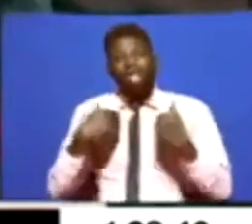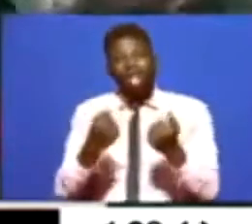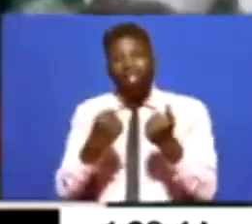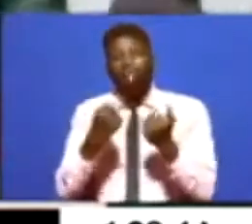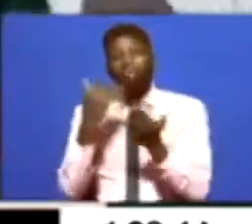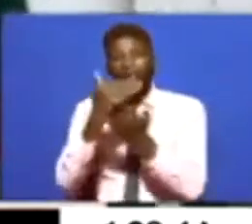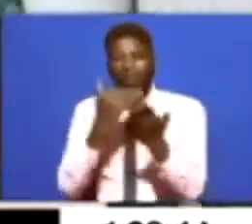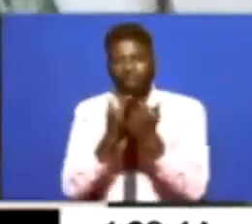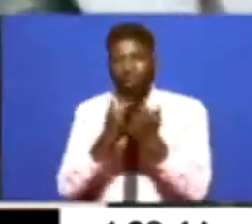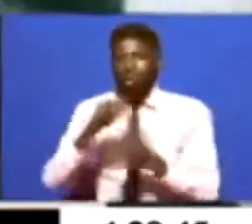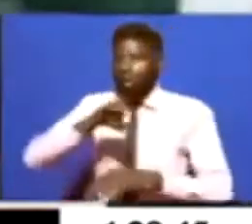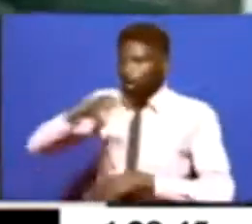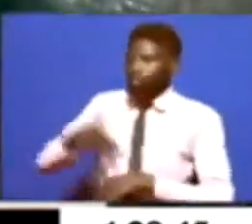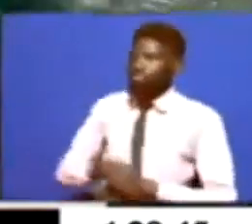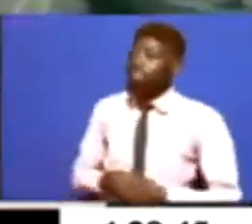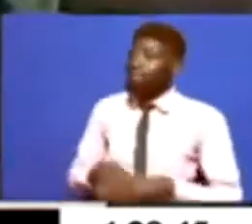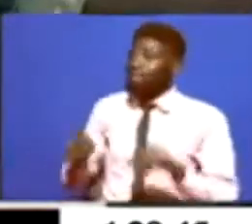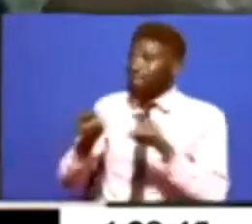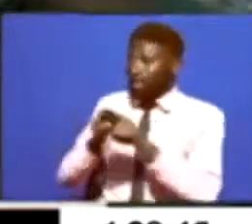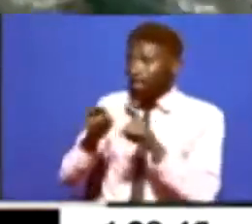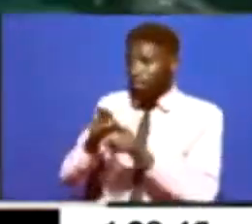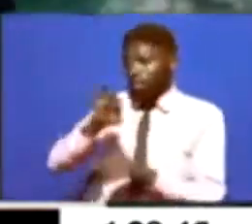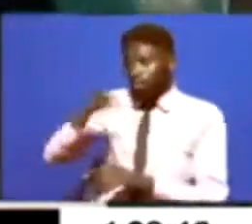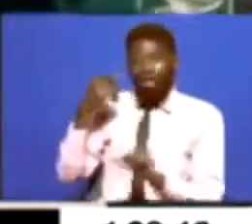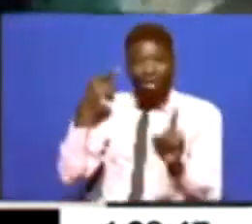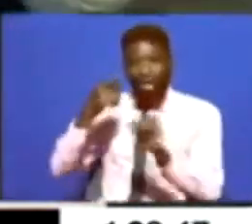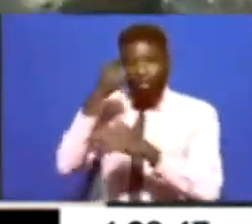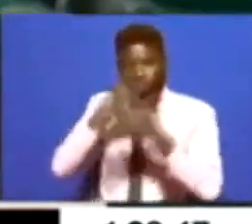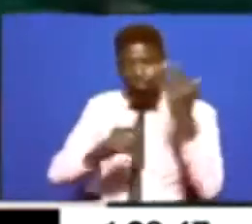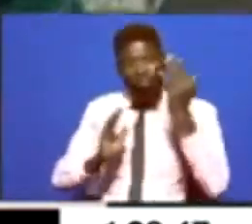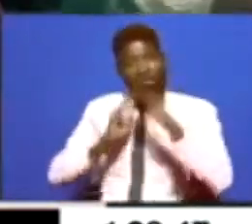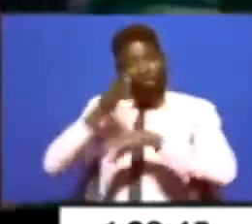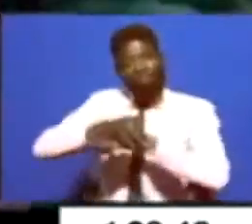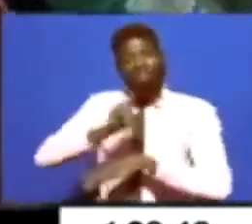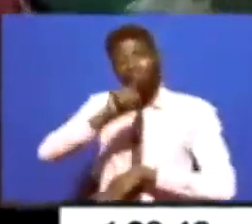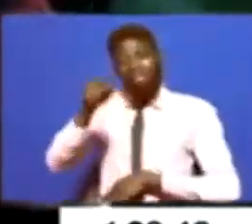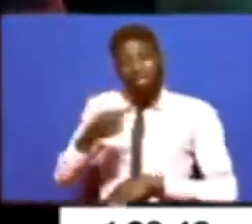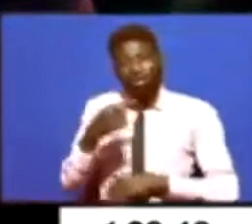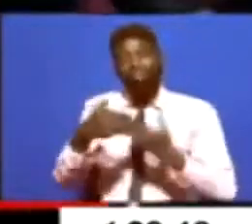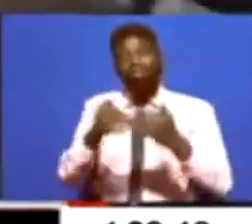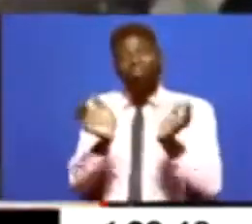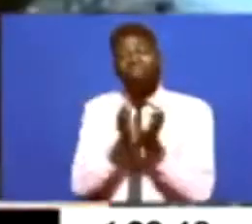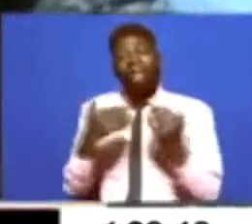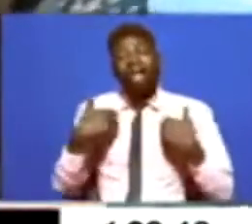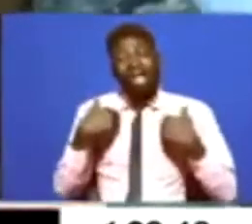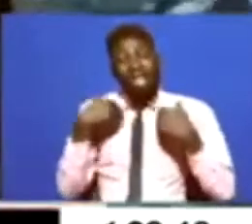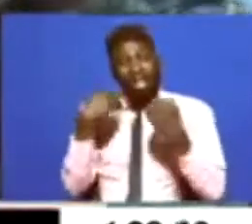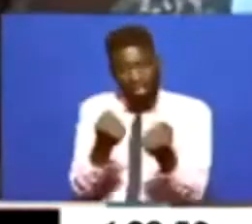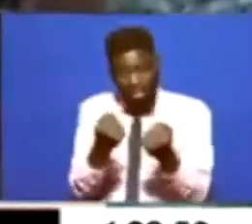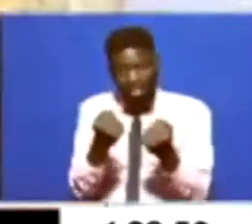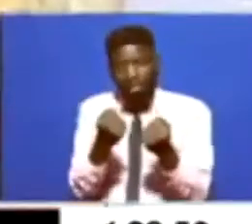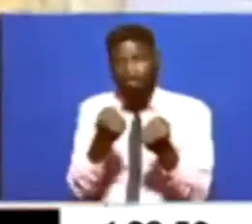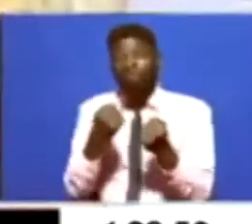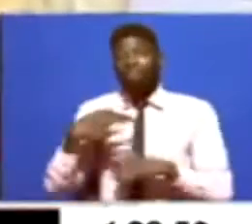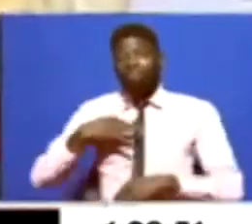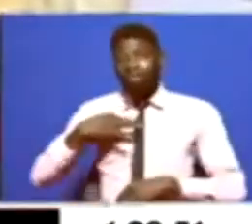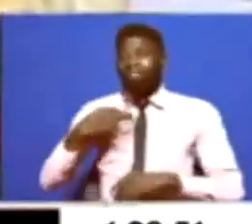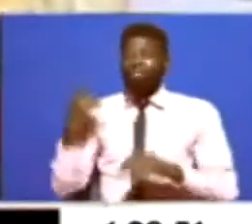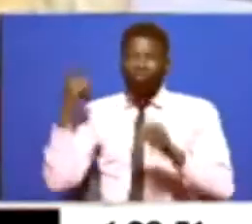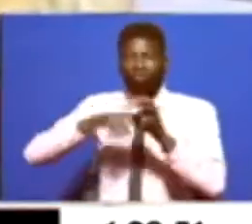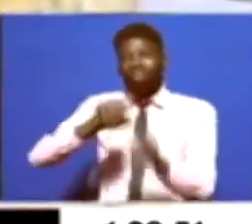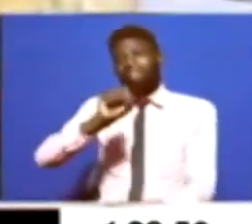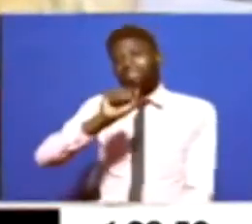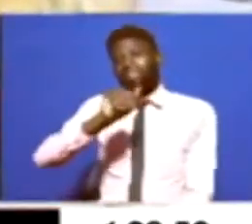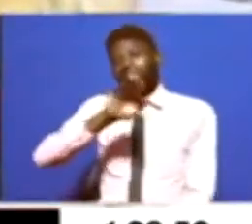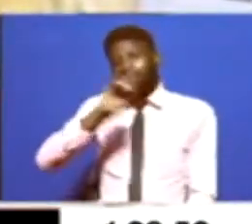time said the county is planning to enroll over 1,000 community health volunteers in circles that benefit from the county allocations annually. Meanwhile,